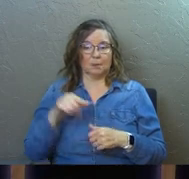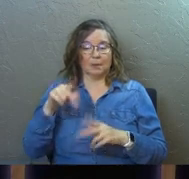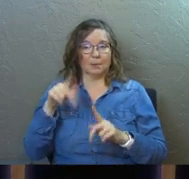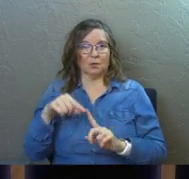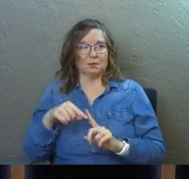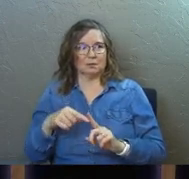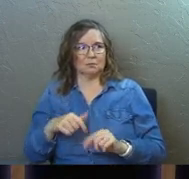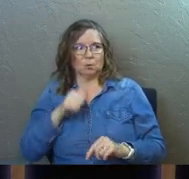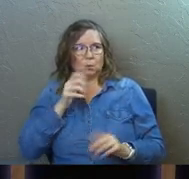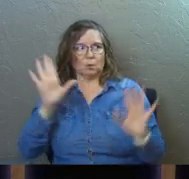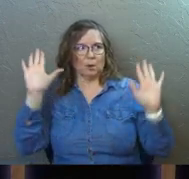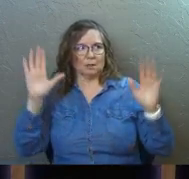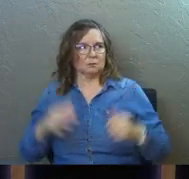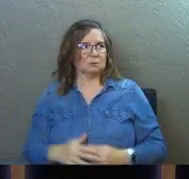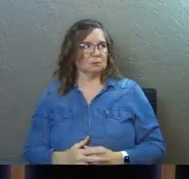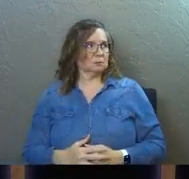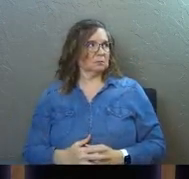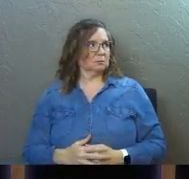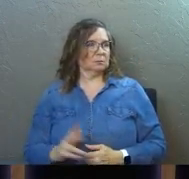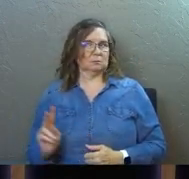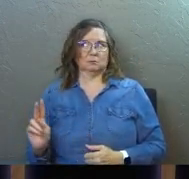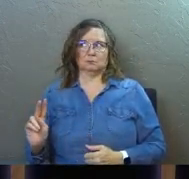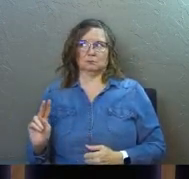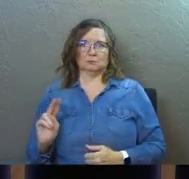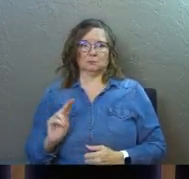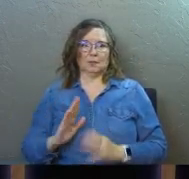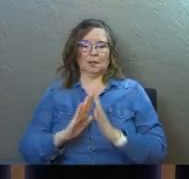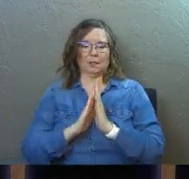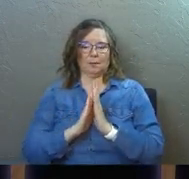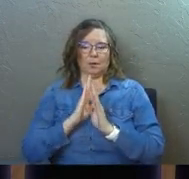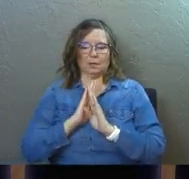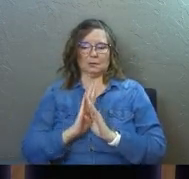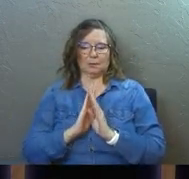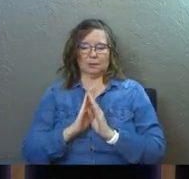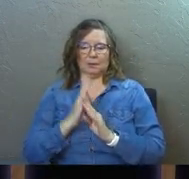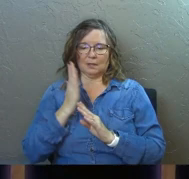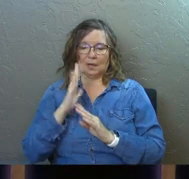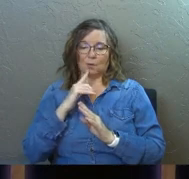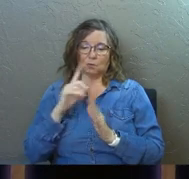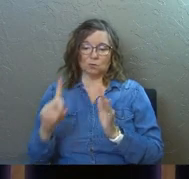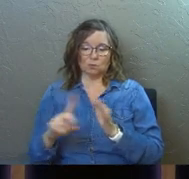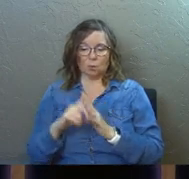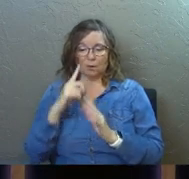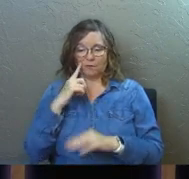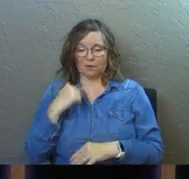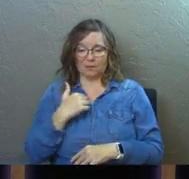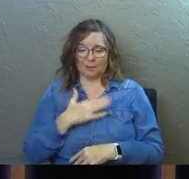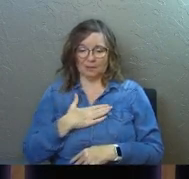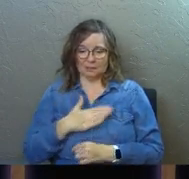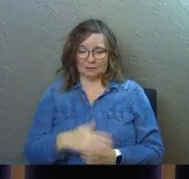But this one refused to. And they sat there and they prayed a silent prayer to God and said, God, would you show up for me?